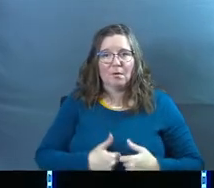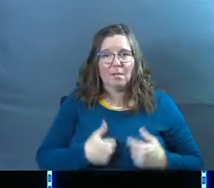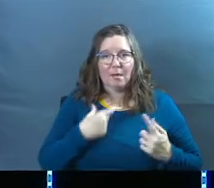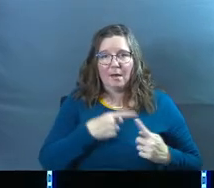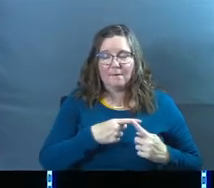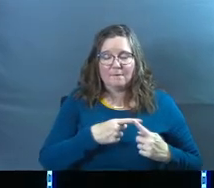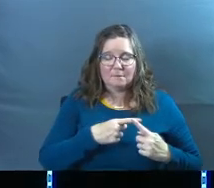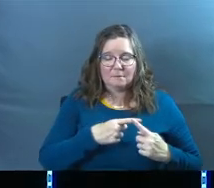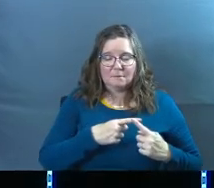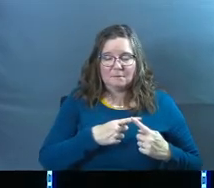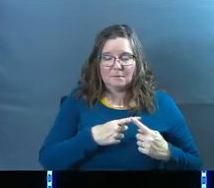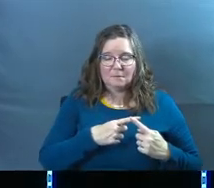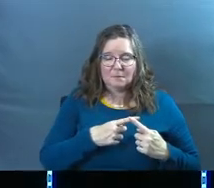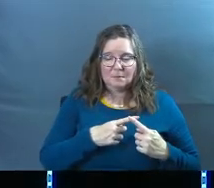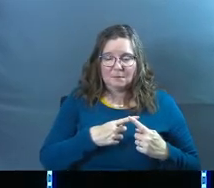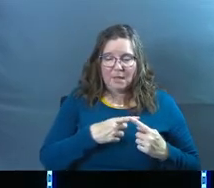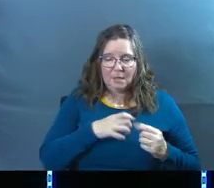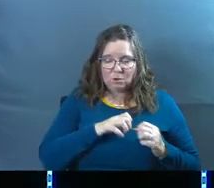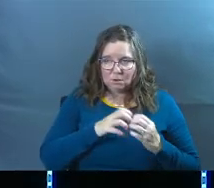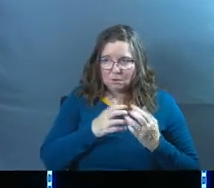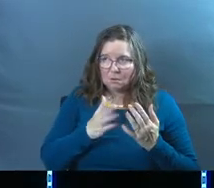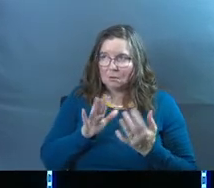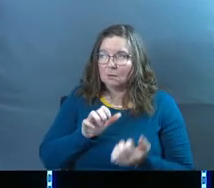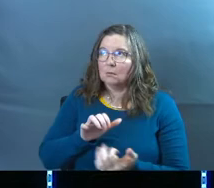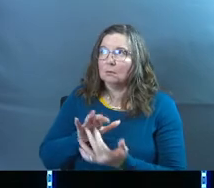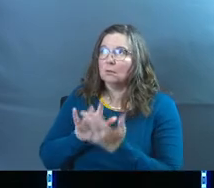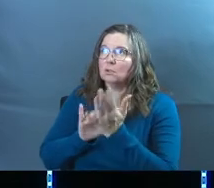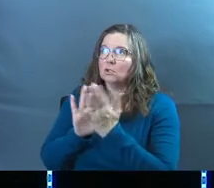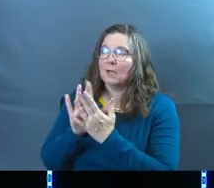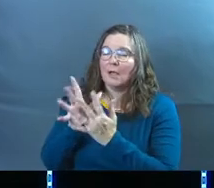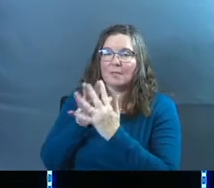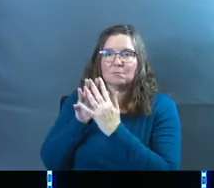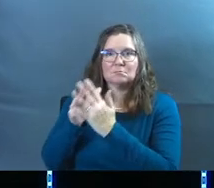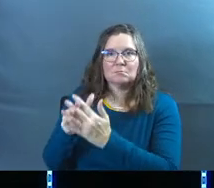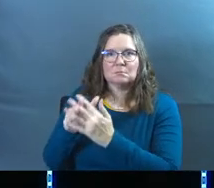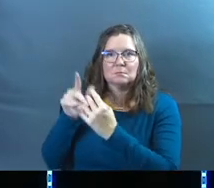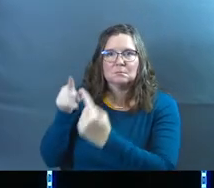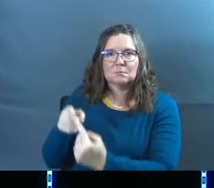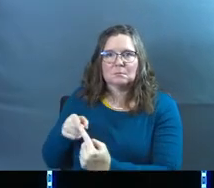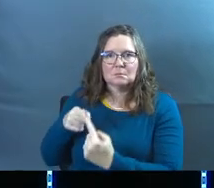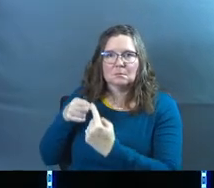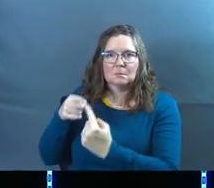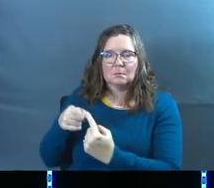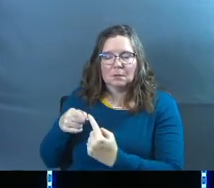And she walked into the clearing with Jesus, and they had a fight.